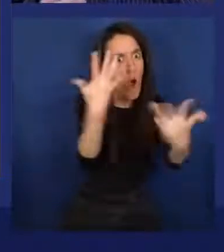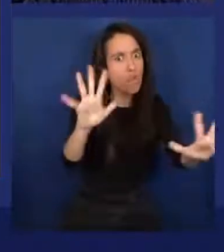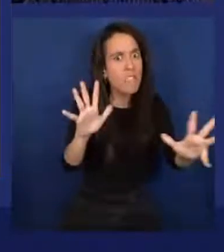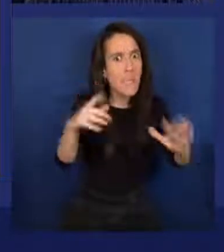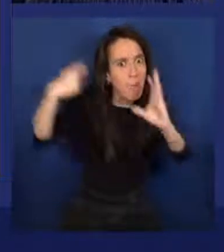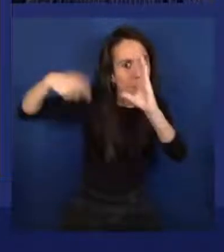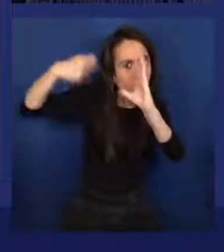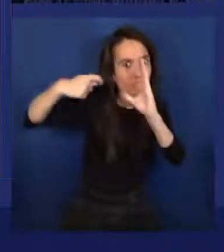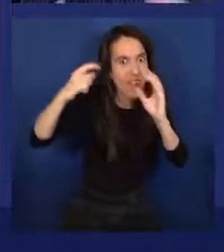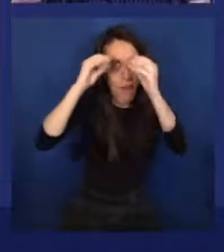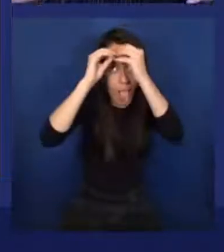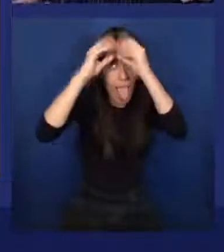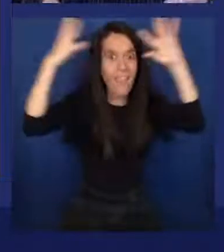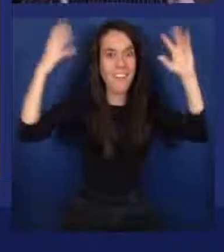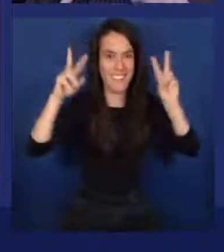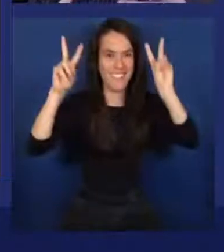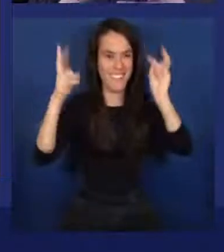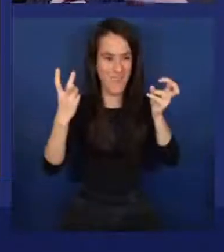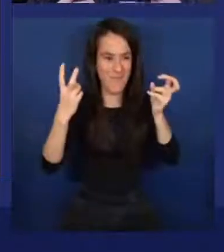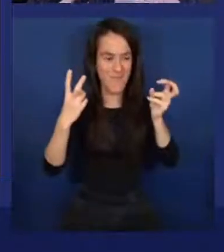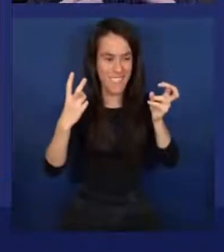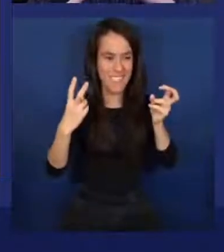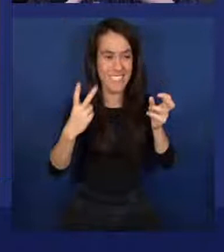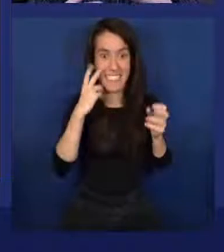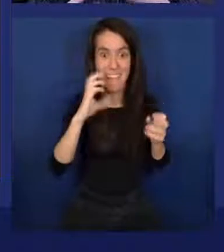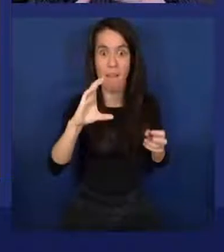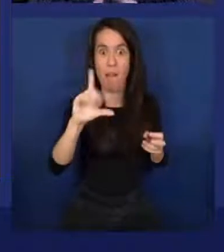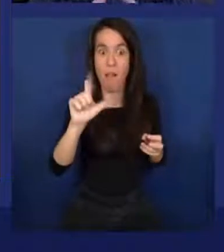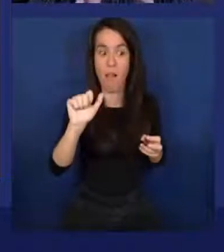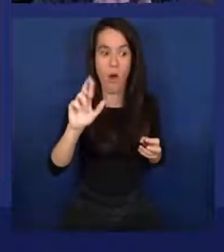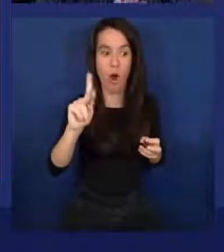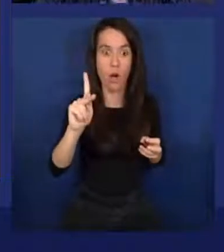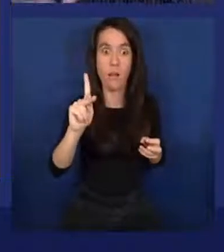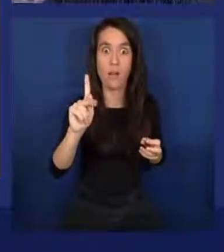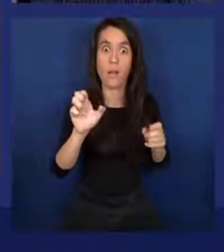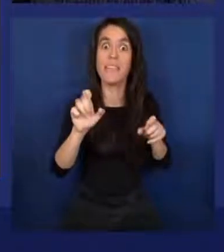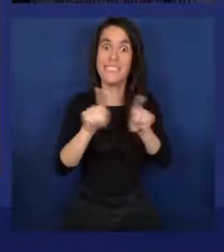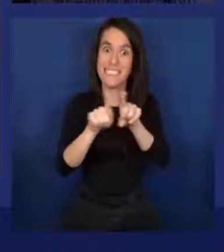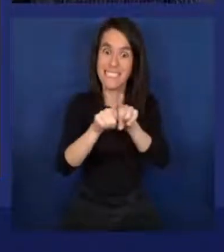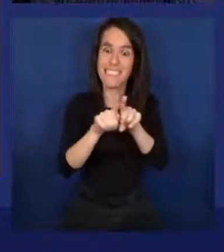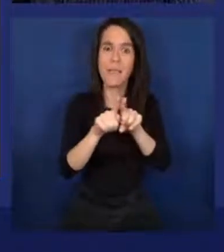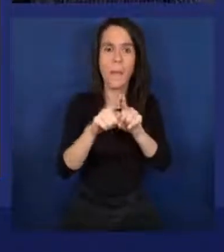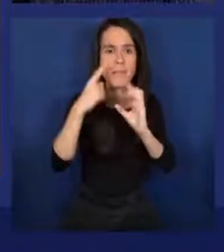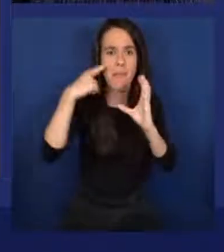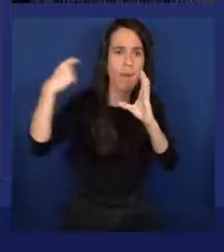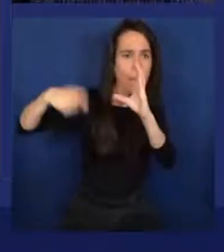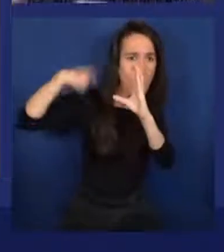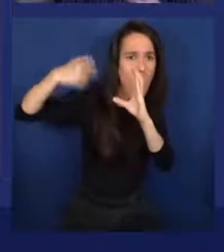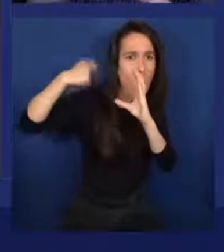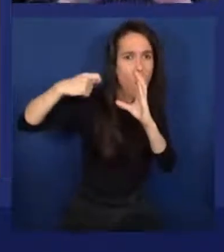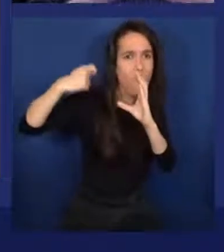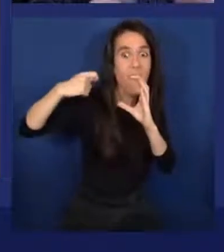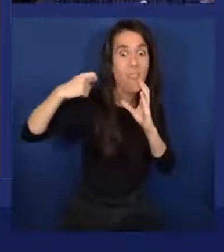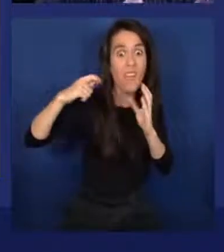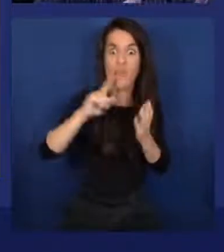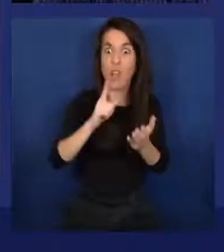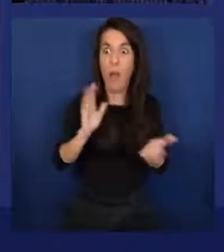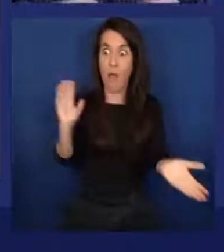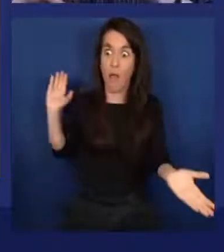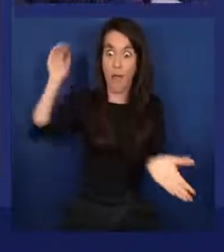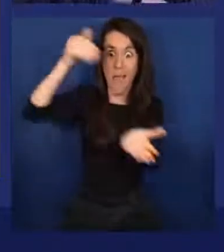his futurist. They actually collaborated over making the movie. The book would come later. So this was not a